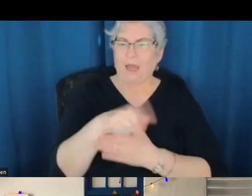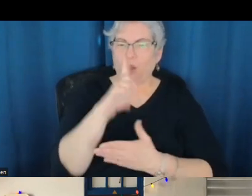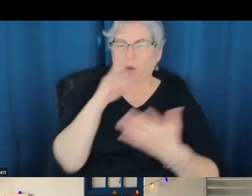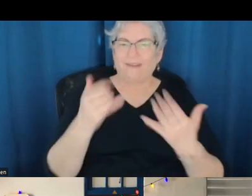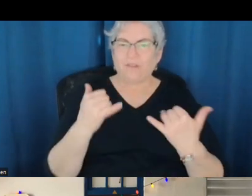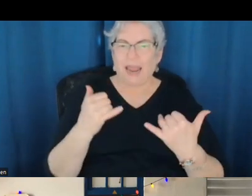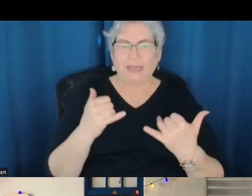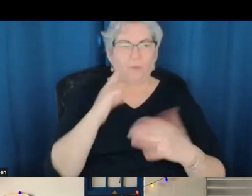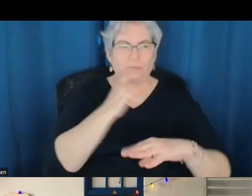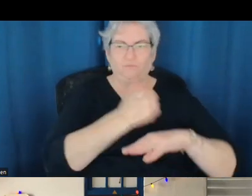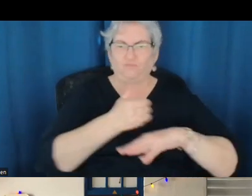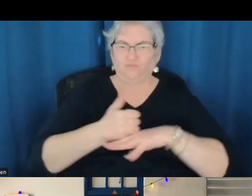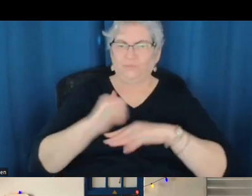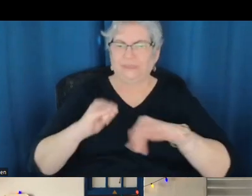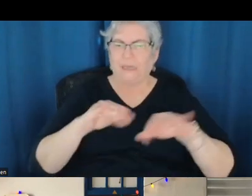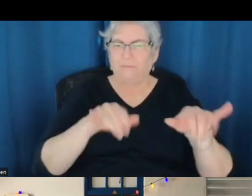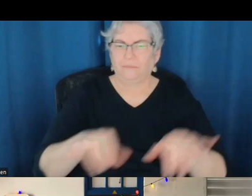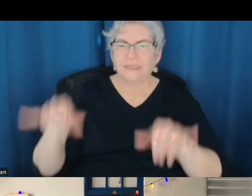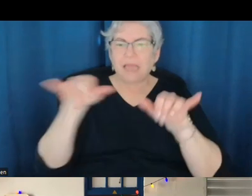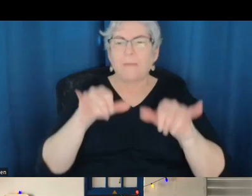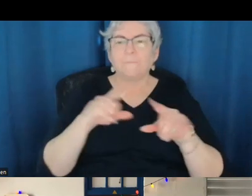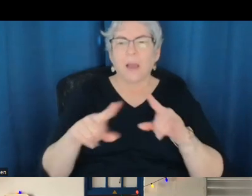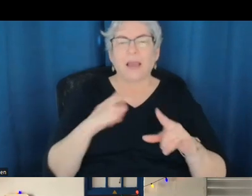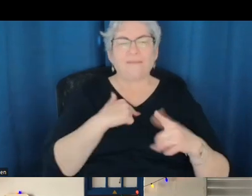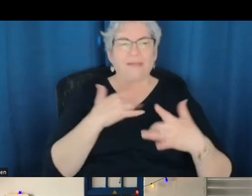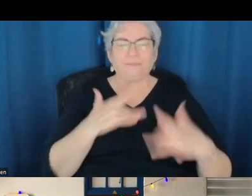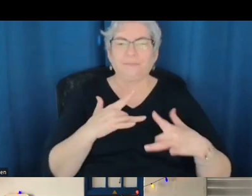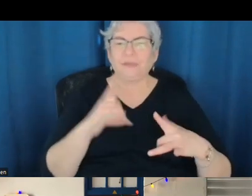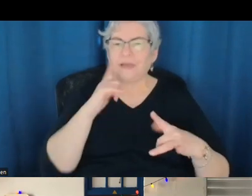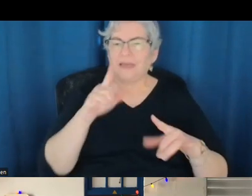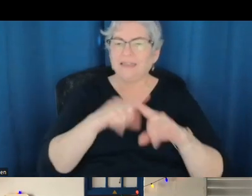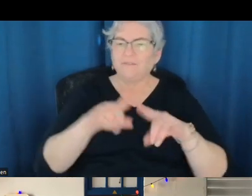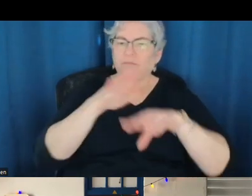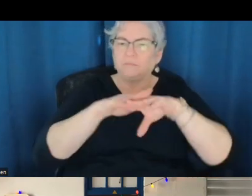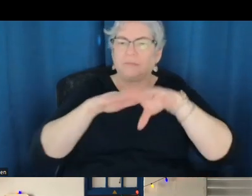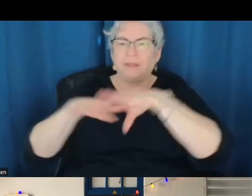planting looks today, but also the dynamic temporal layering